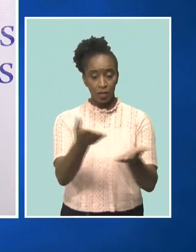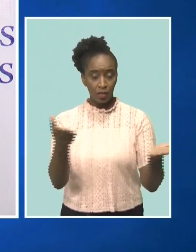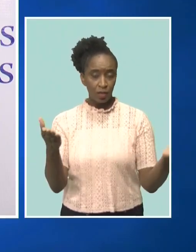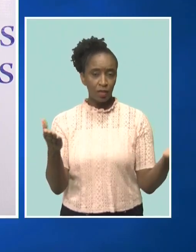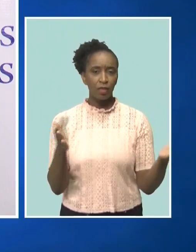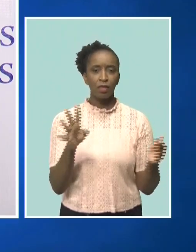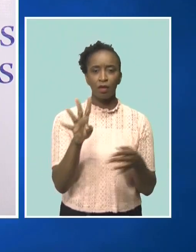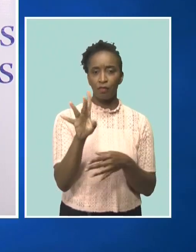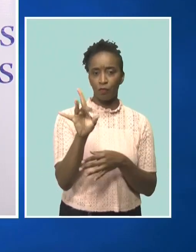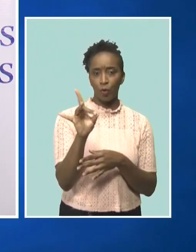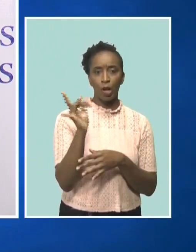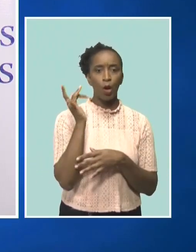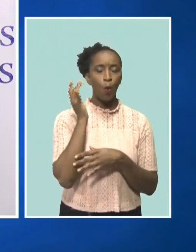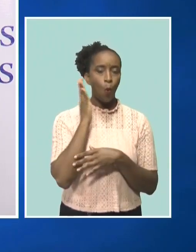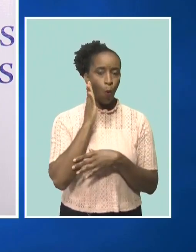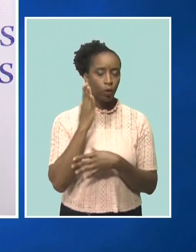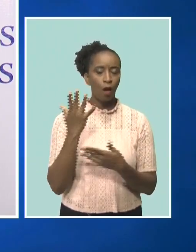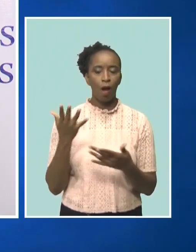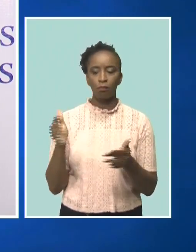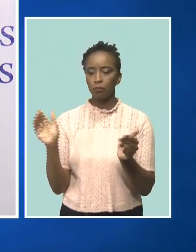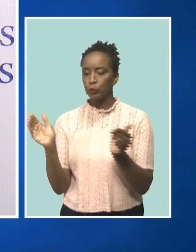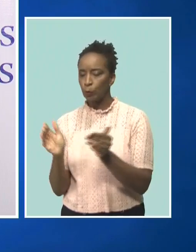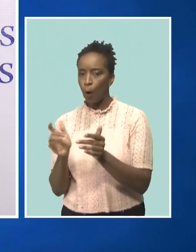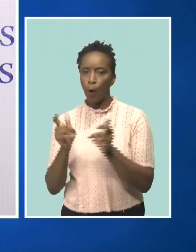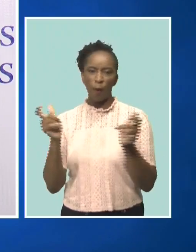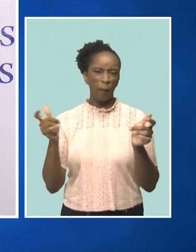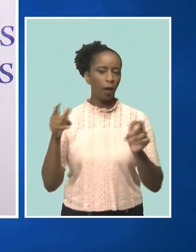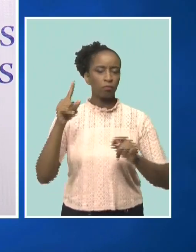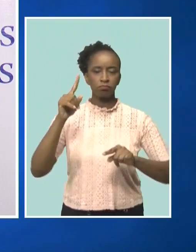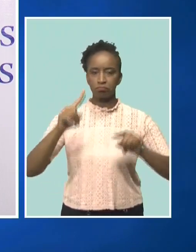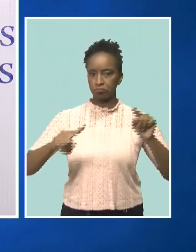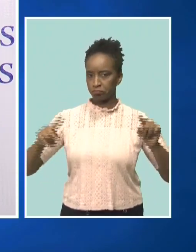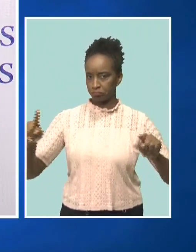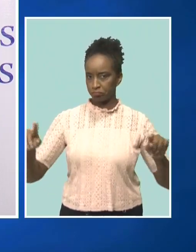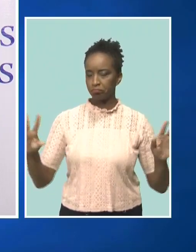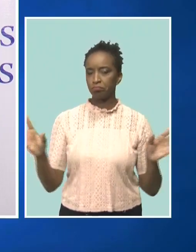members across all categories, representing a total of